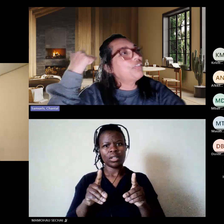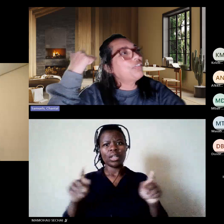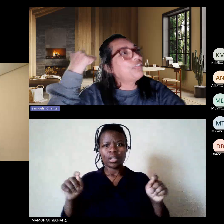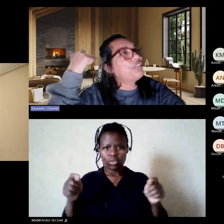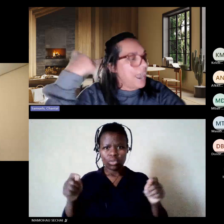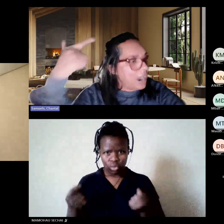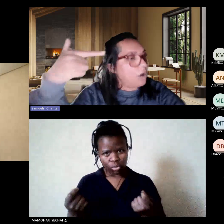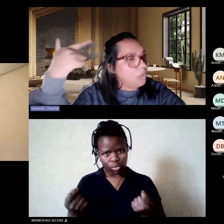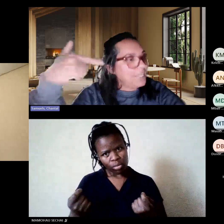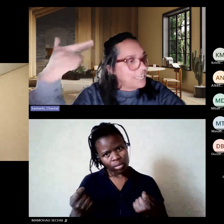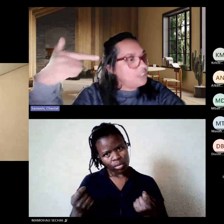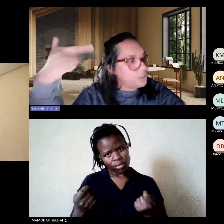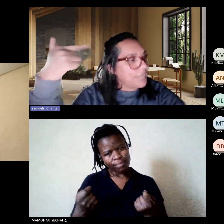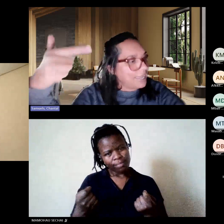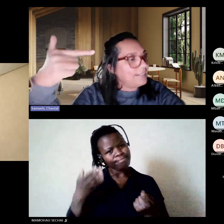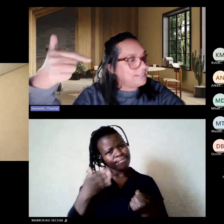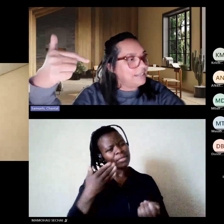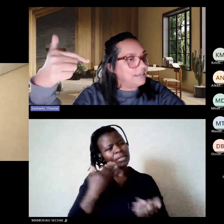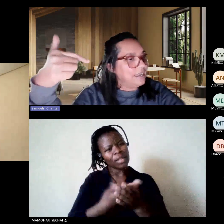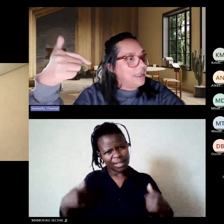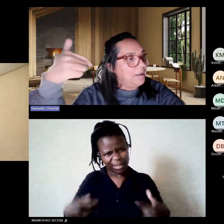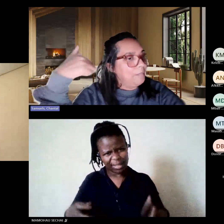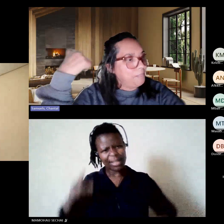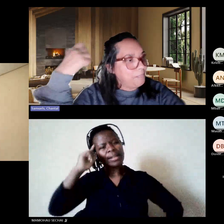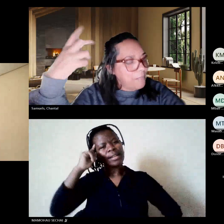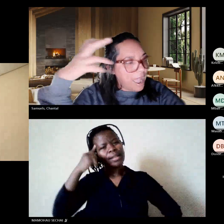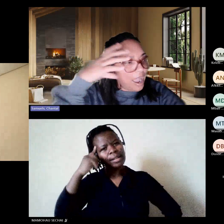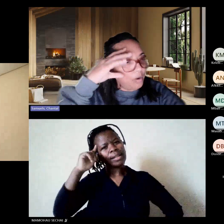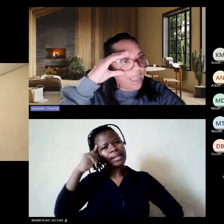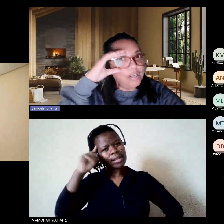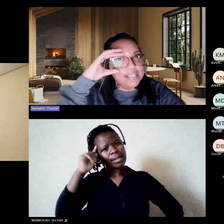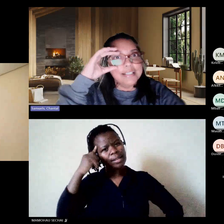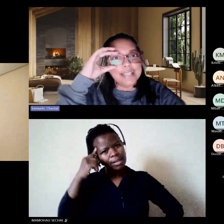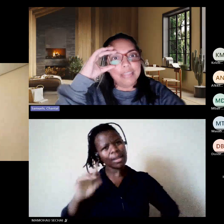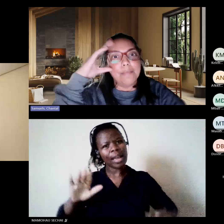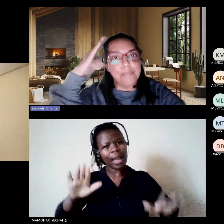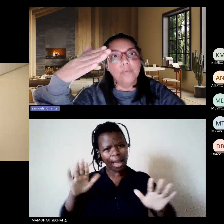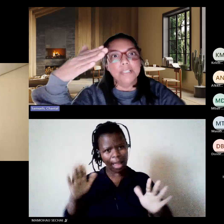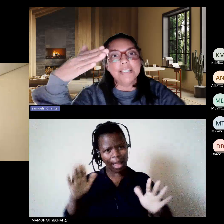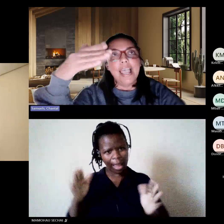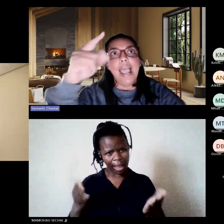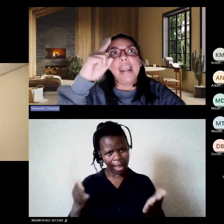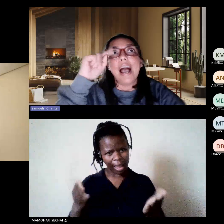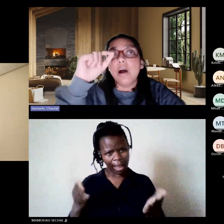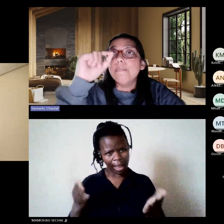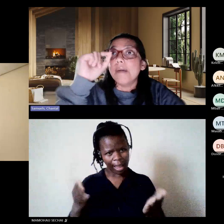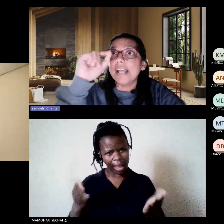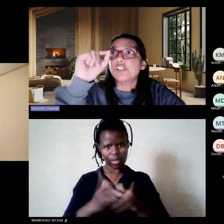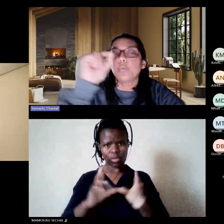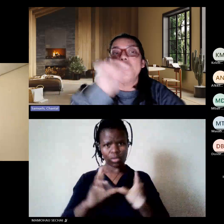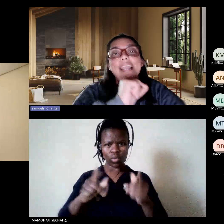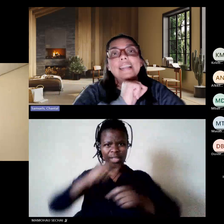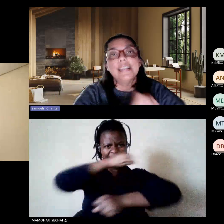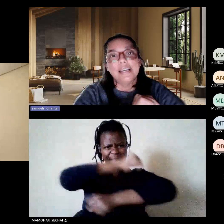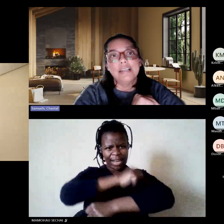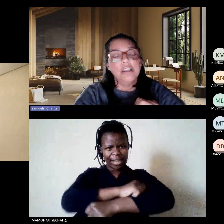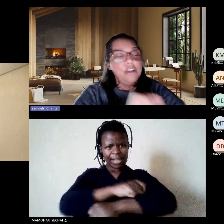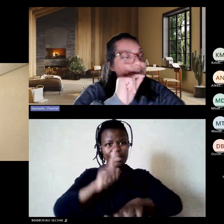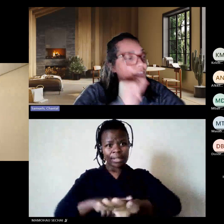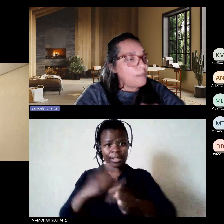thinking about how we educating our learners at the moment, and how much we